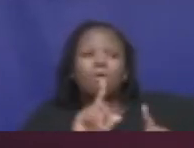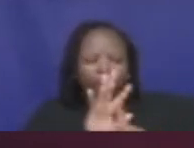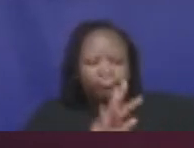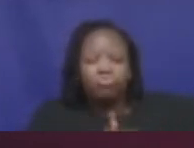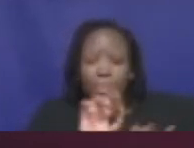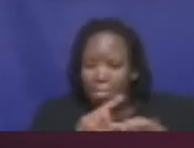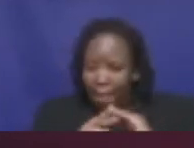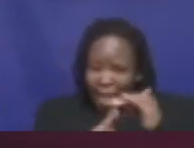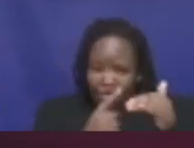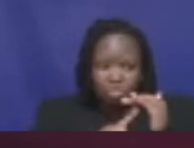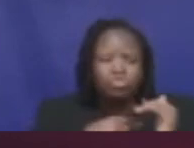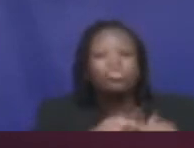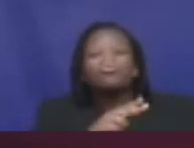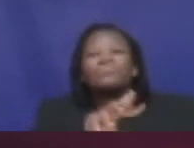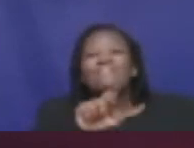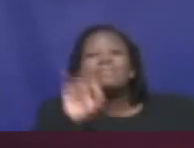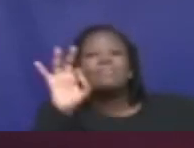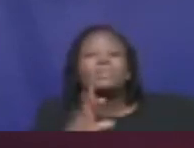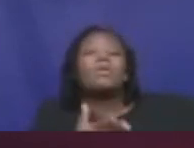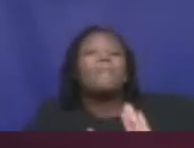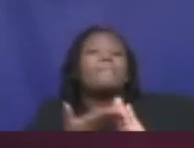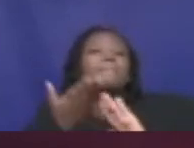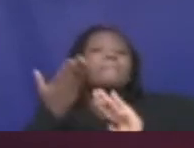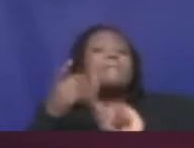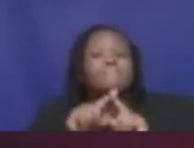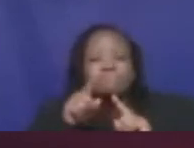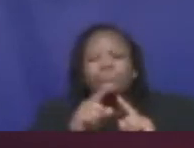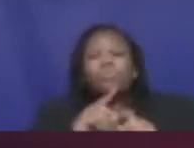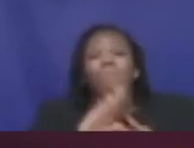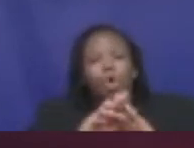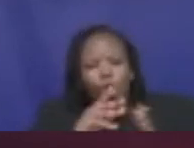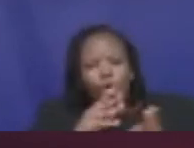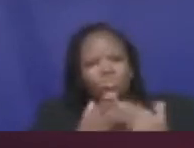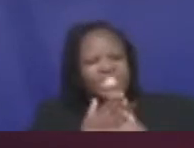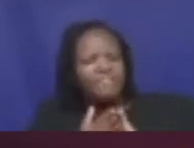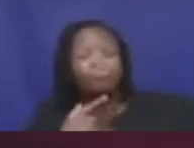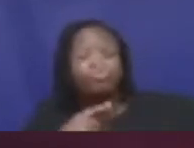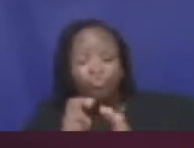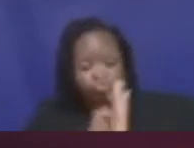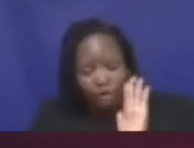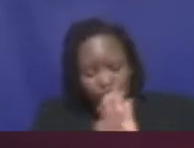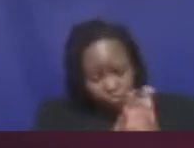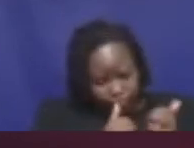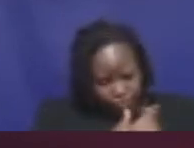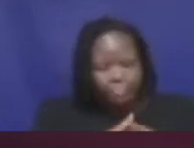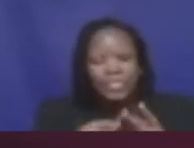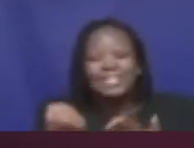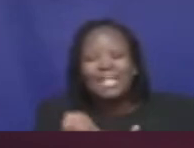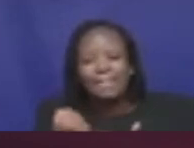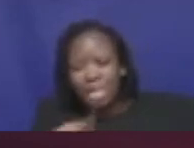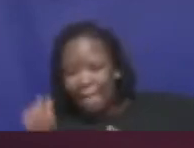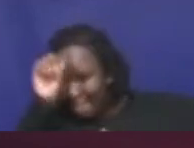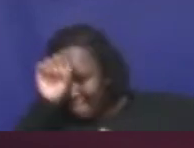by 270% year on year, including extensive interventions to uphold the rule of law, dealing with zama-zamas